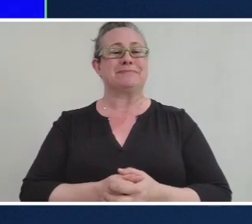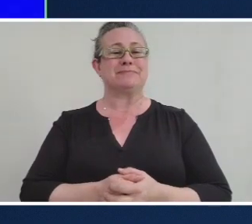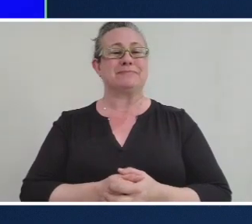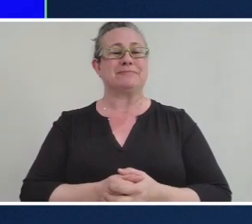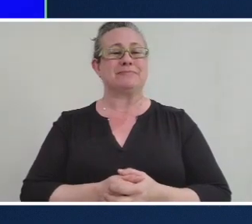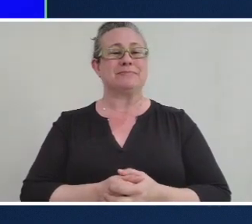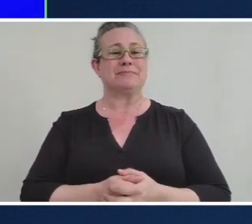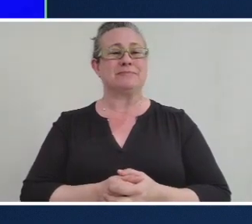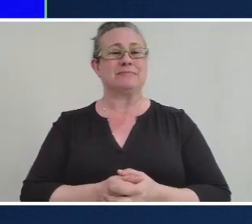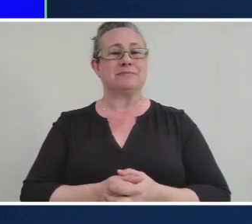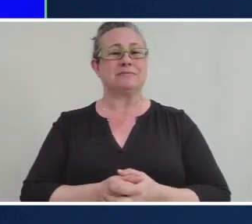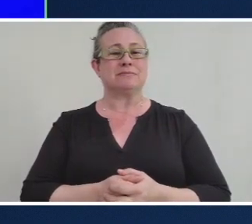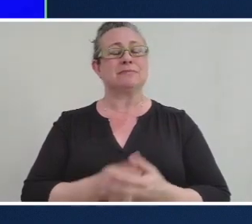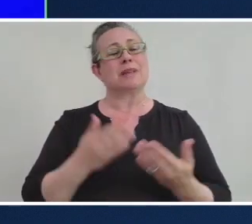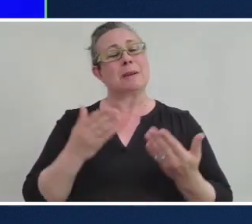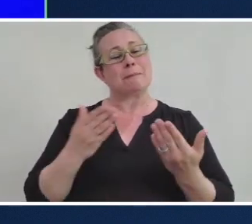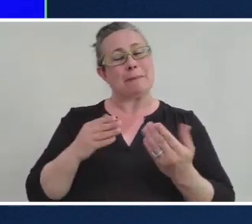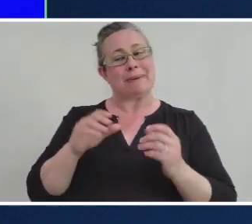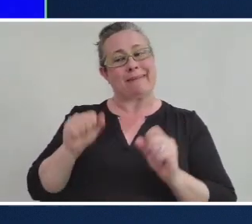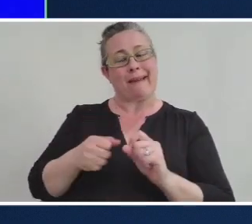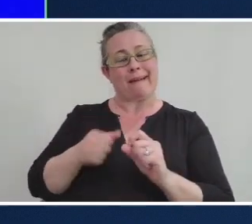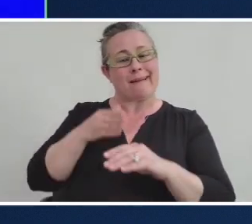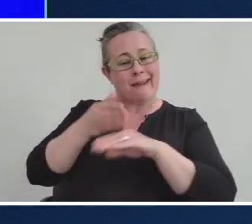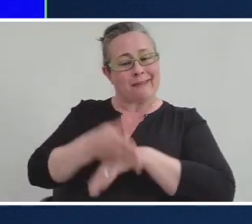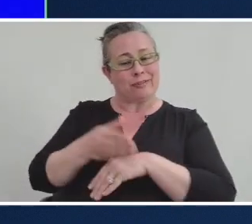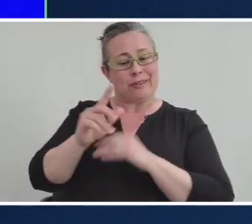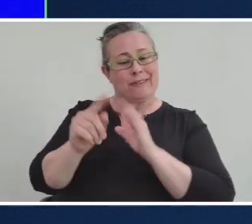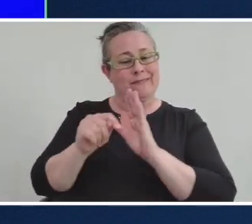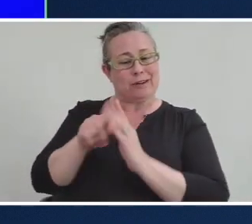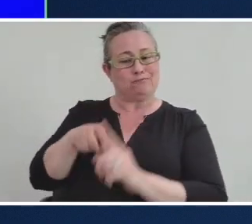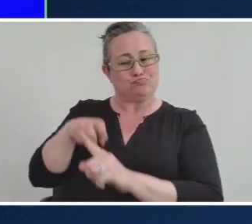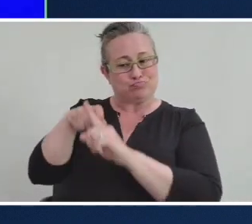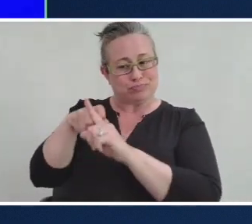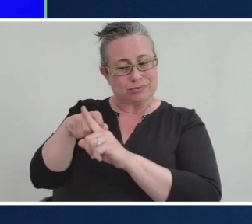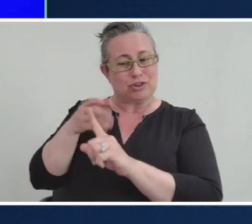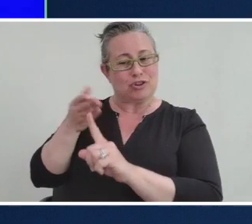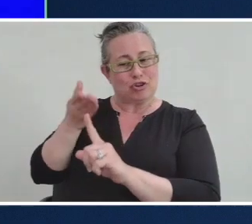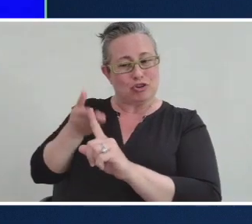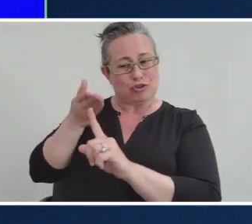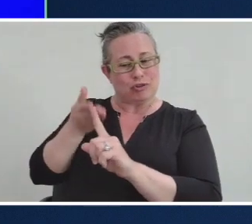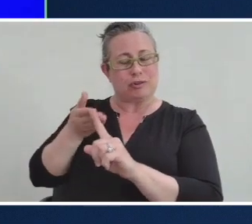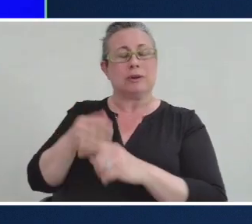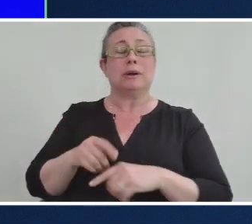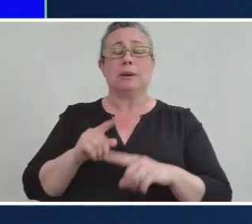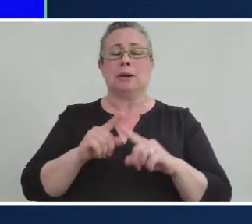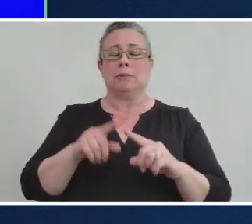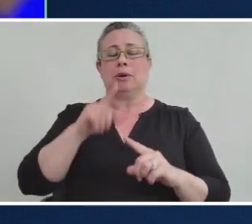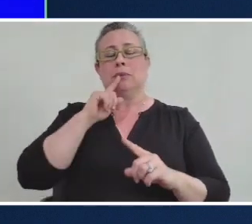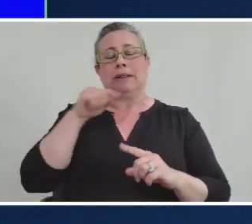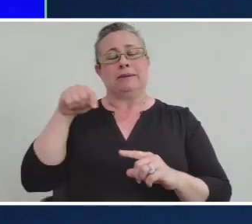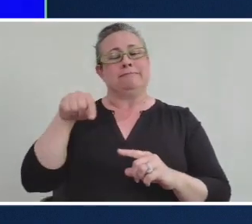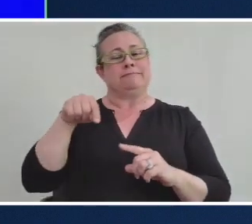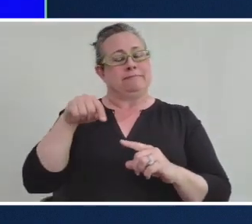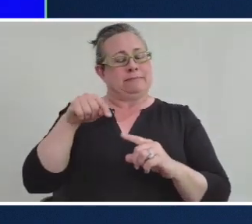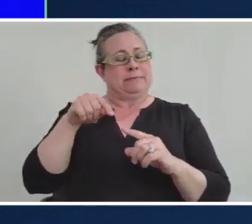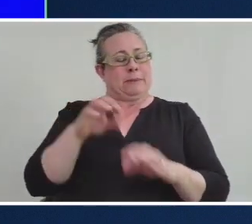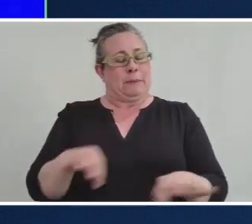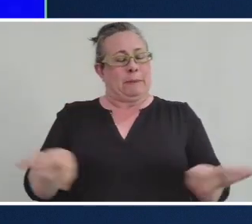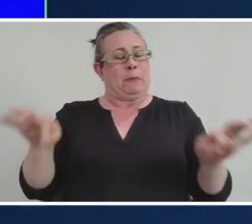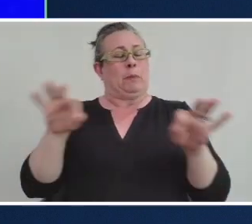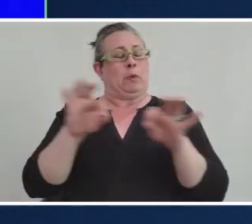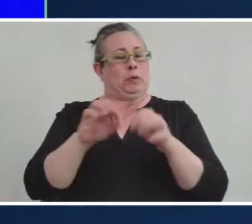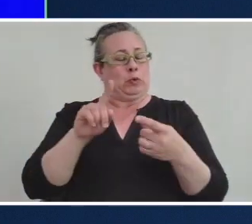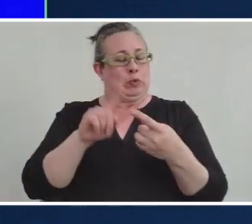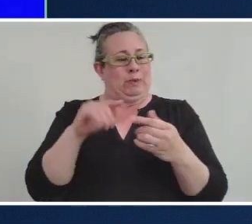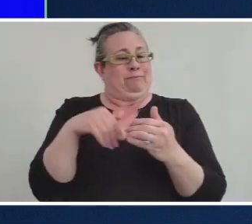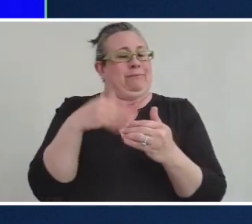And maybe you can talk to her after this session. But it's really an important intro to the topic that we're going